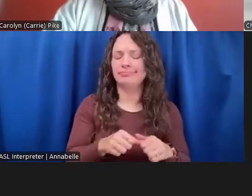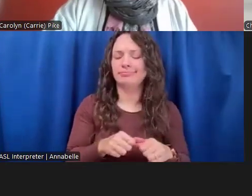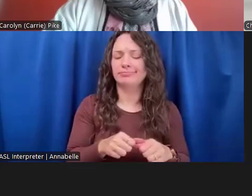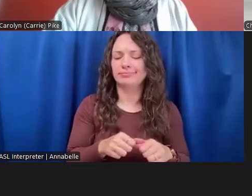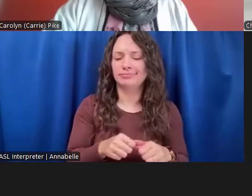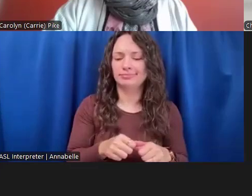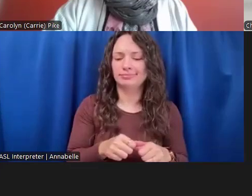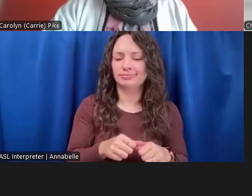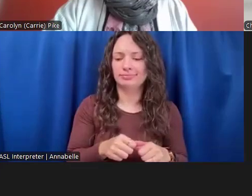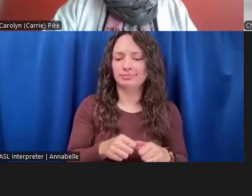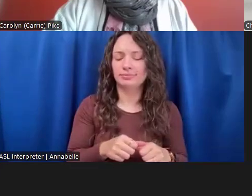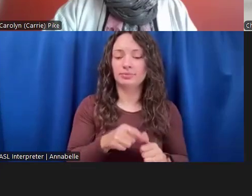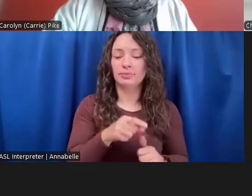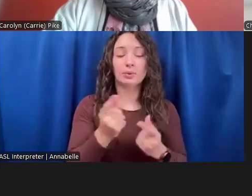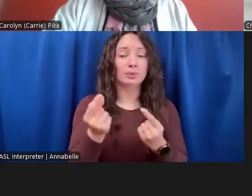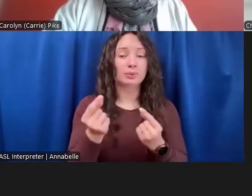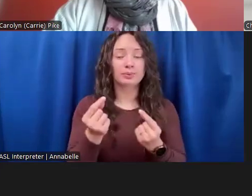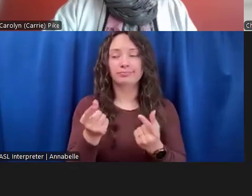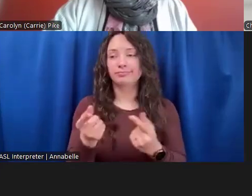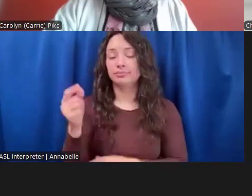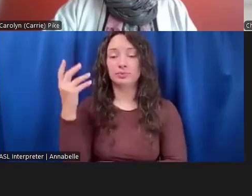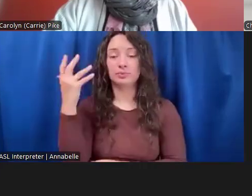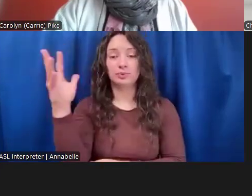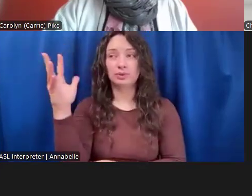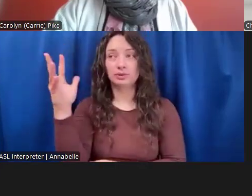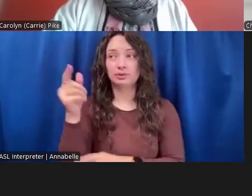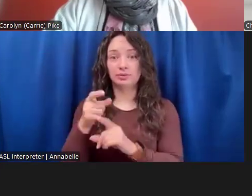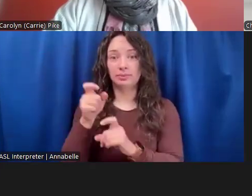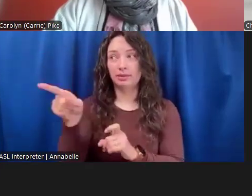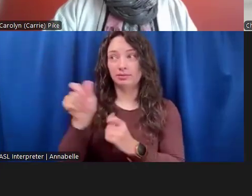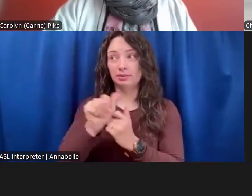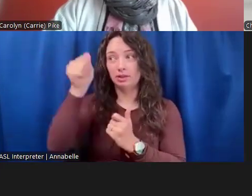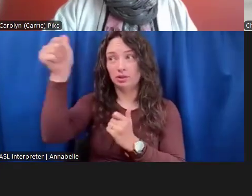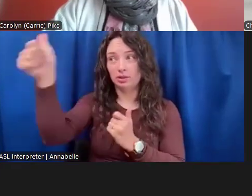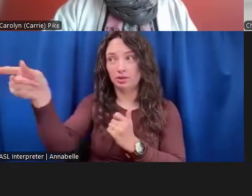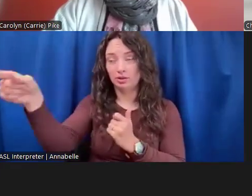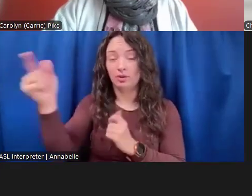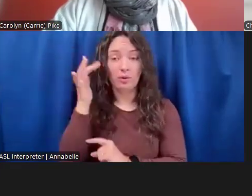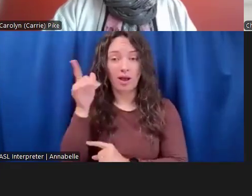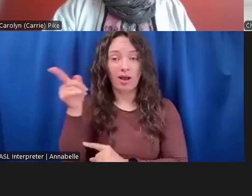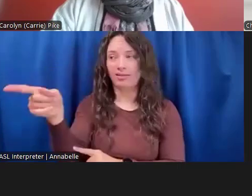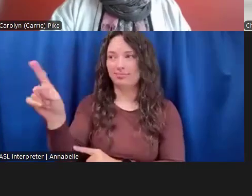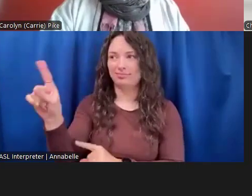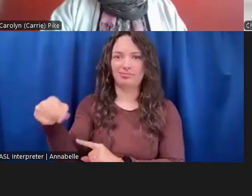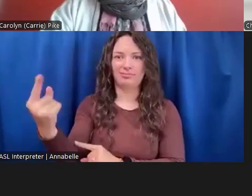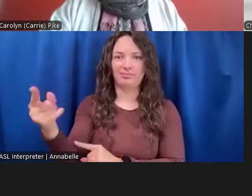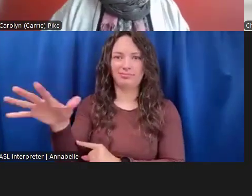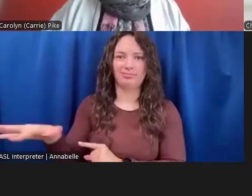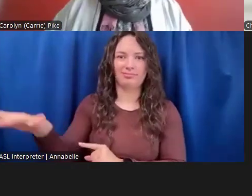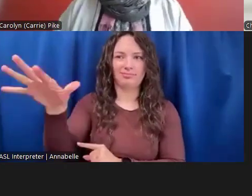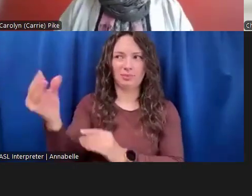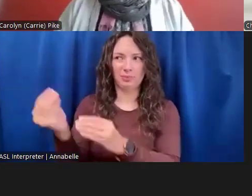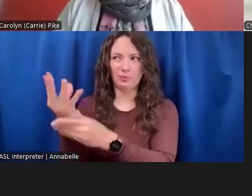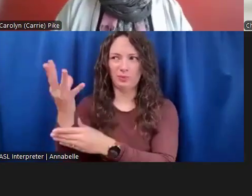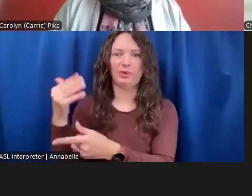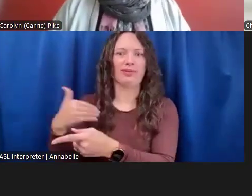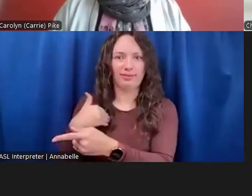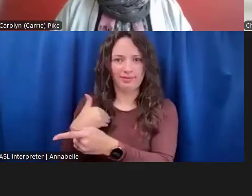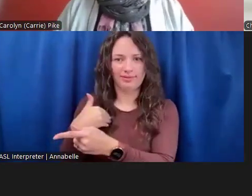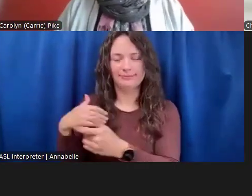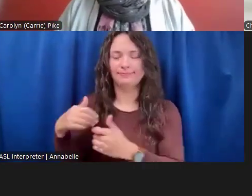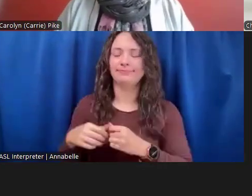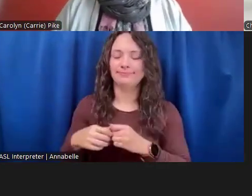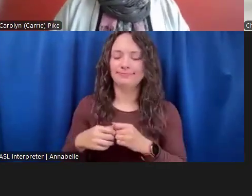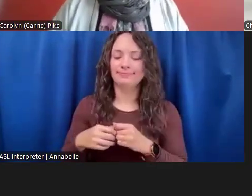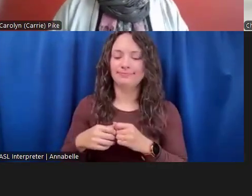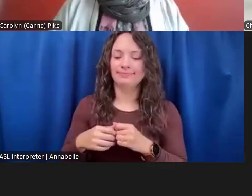a tree, from a source that's further away is largely because that's the only place we can find a grower that has it. And so I think,